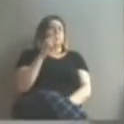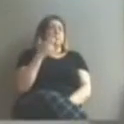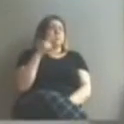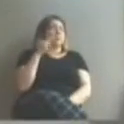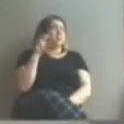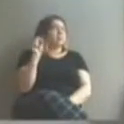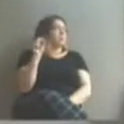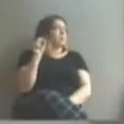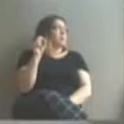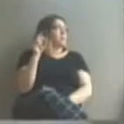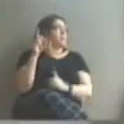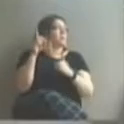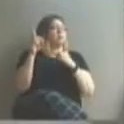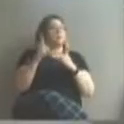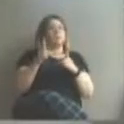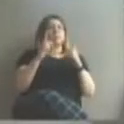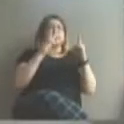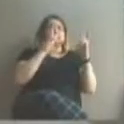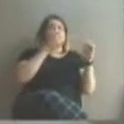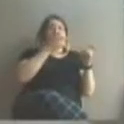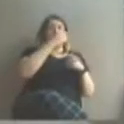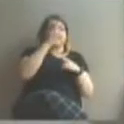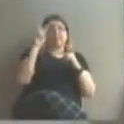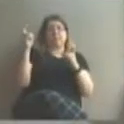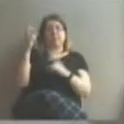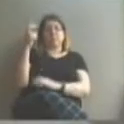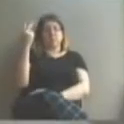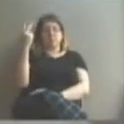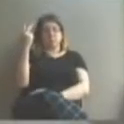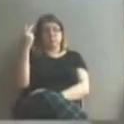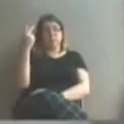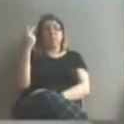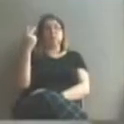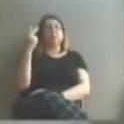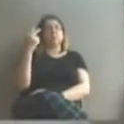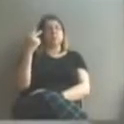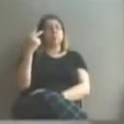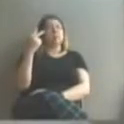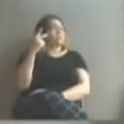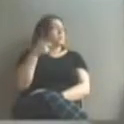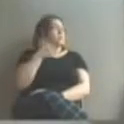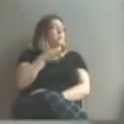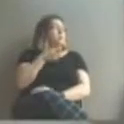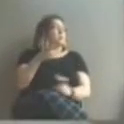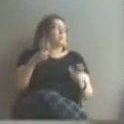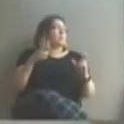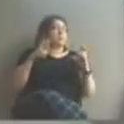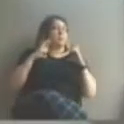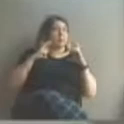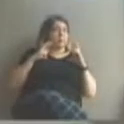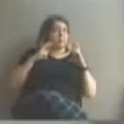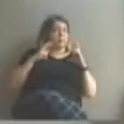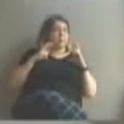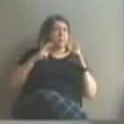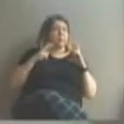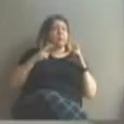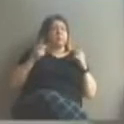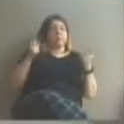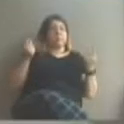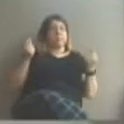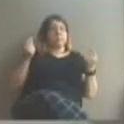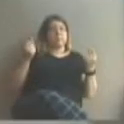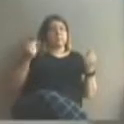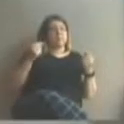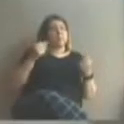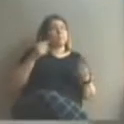The director of Title I, Title II, right? Our director of Title I is retiring. So what you need to do, as you know,